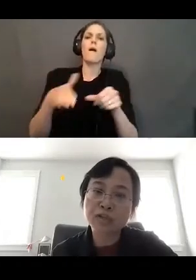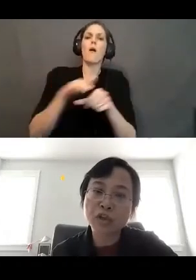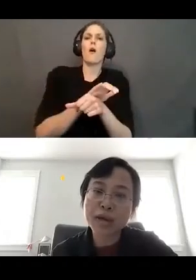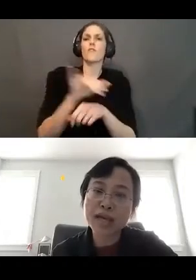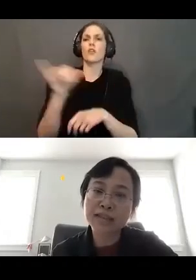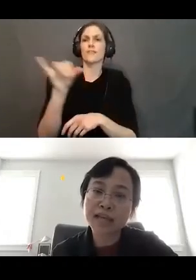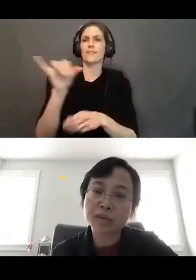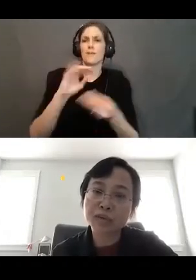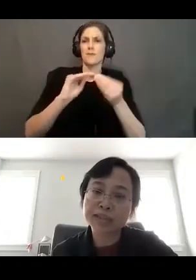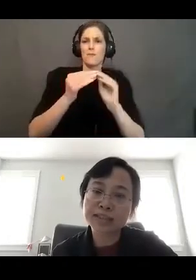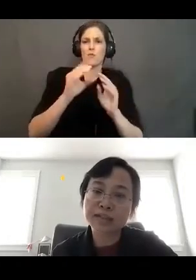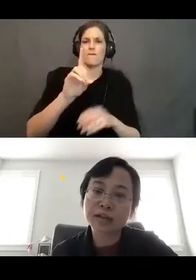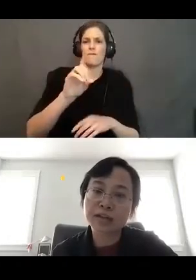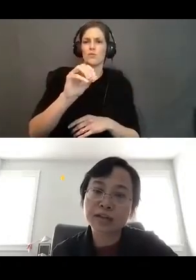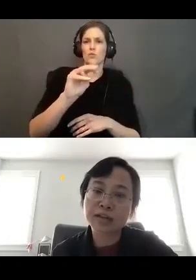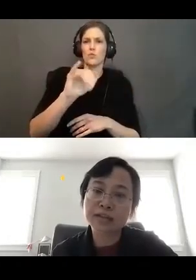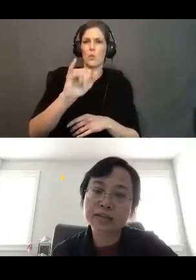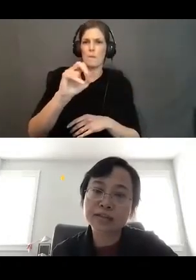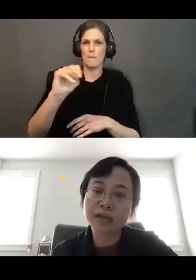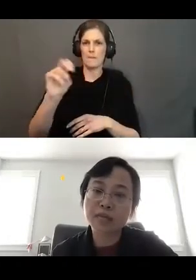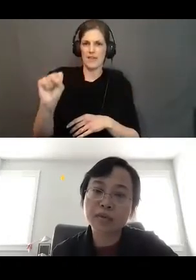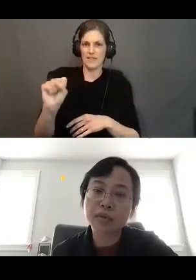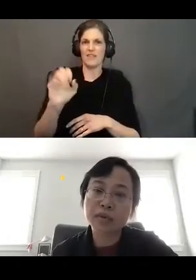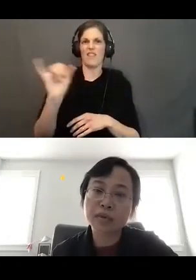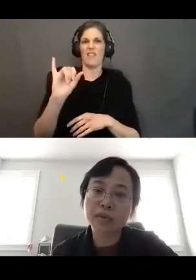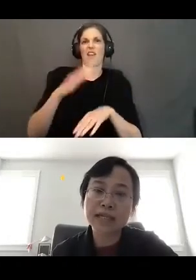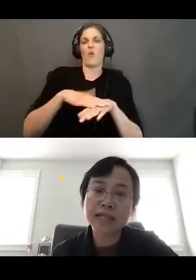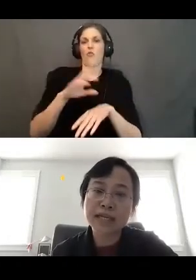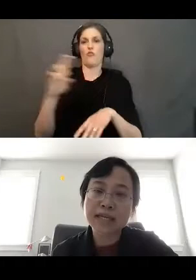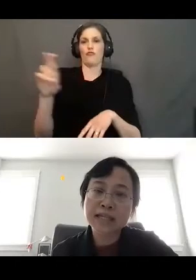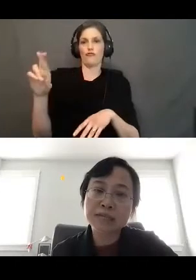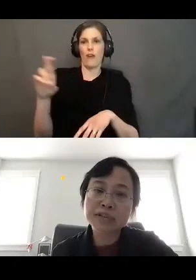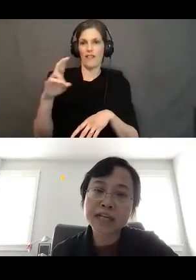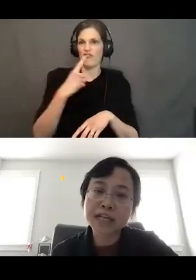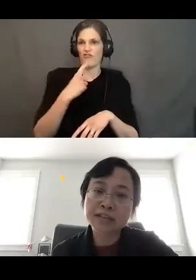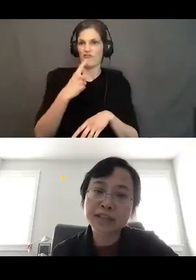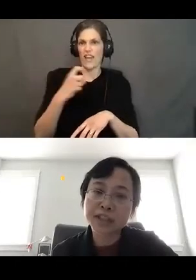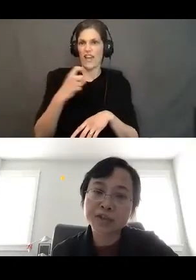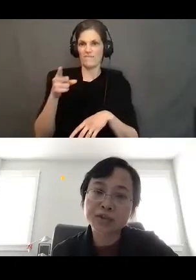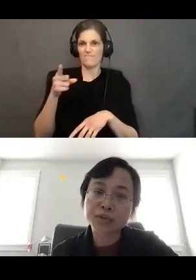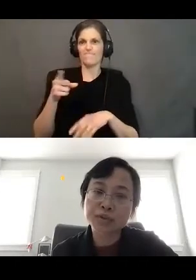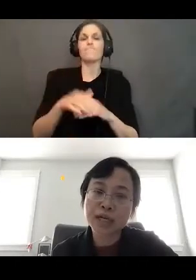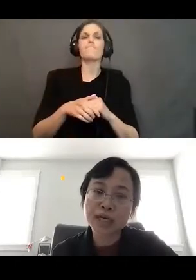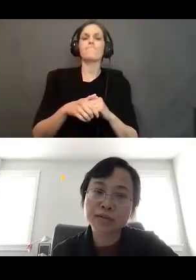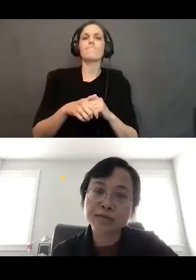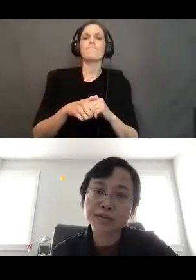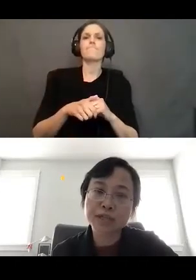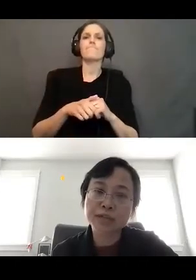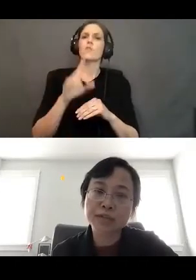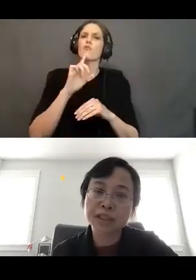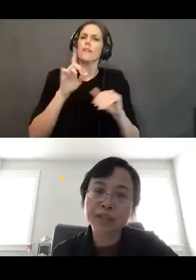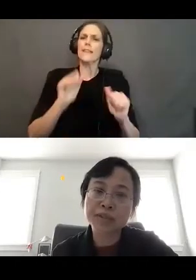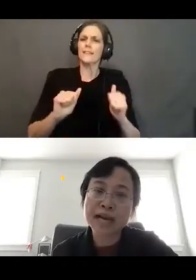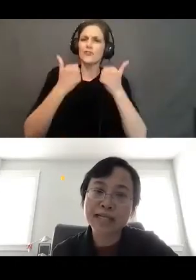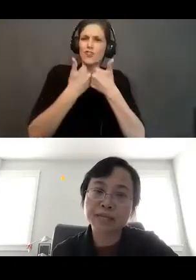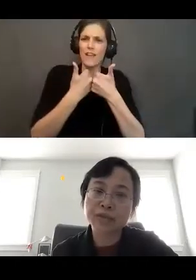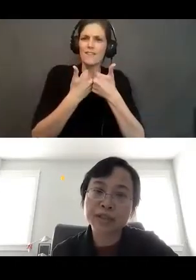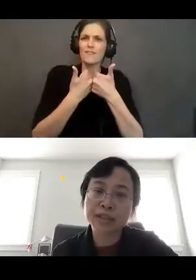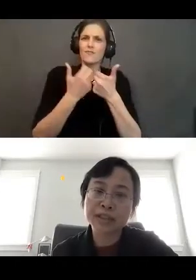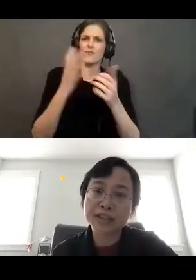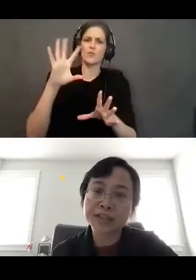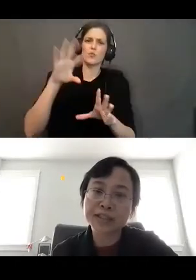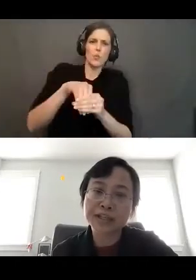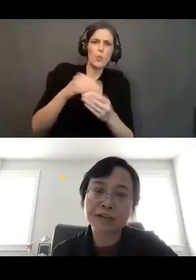of domains, like what we see on this plot on the right. The real challenge is to try to include items